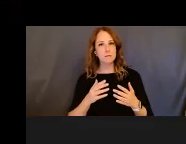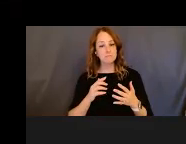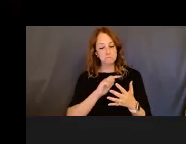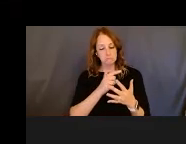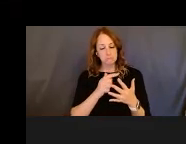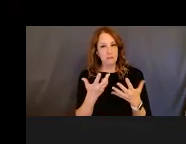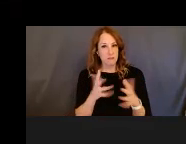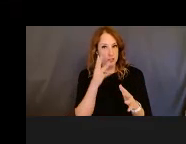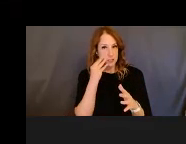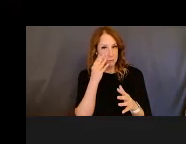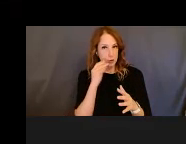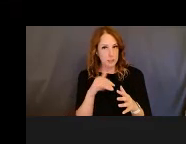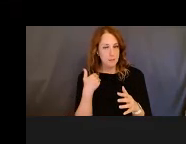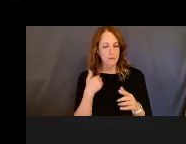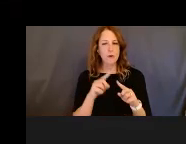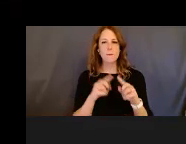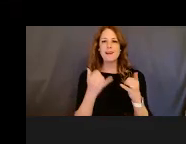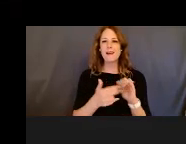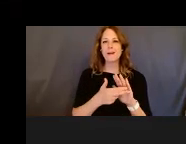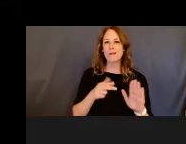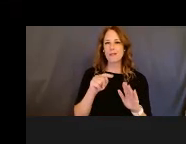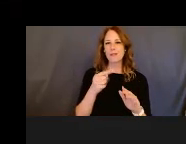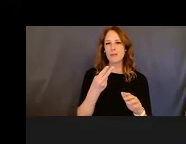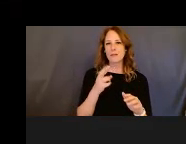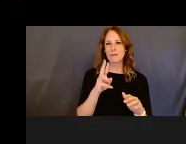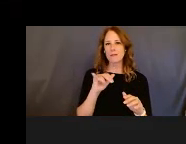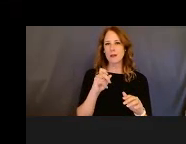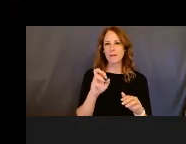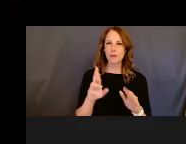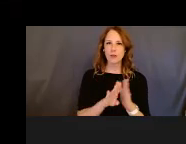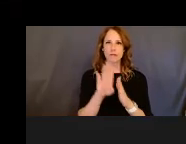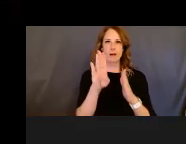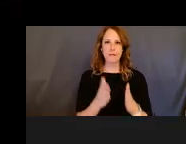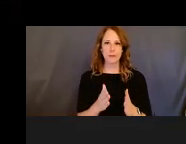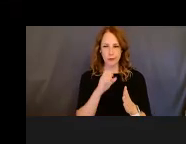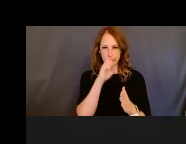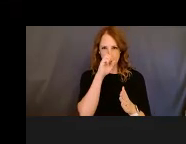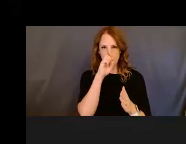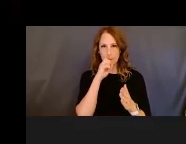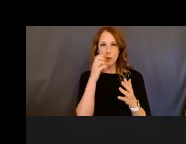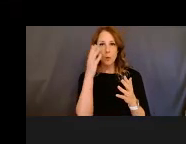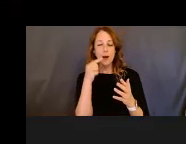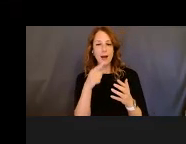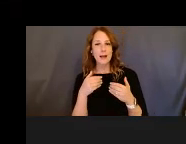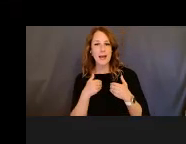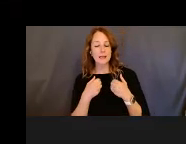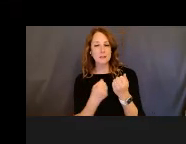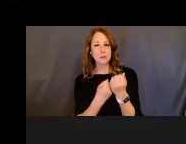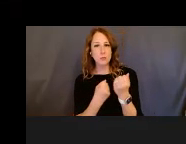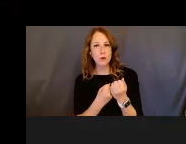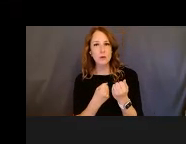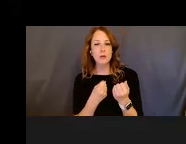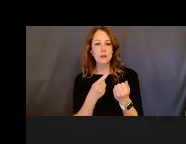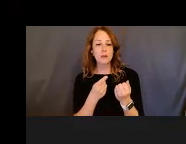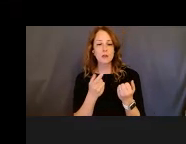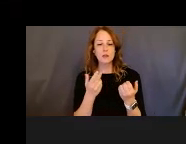survivor or thriver. And she's doing that, and she's thriving because she's had support, and she's here to tell